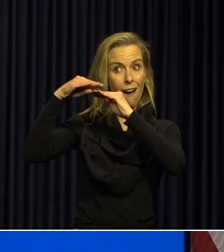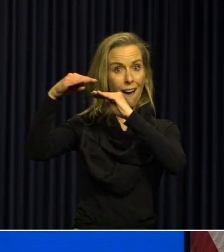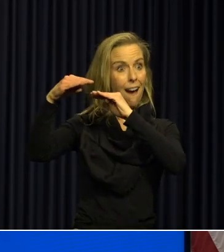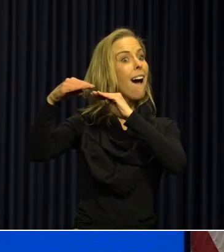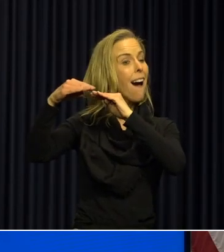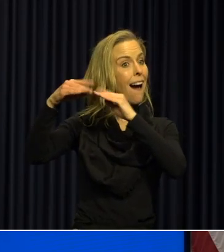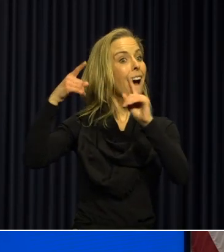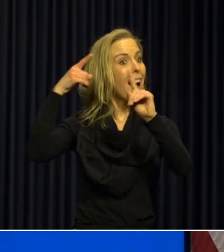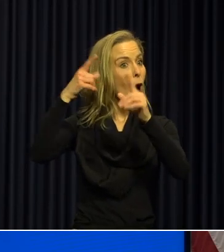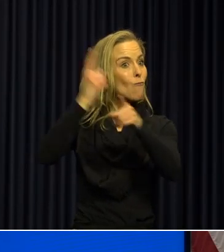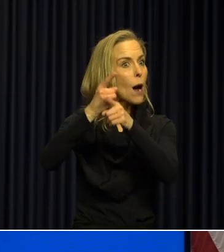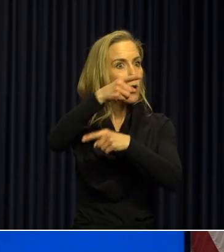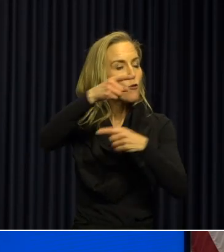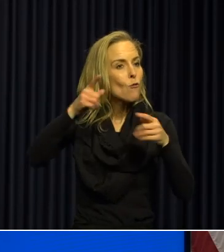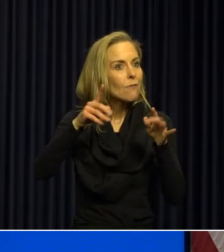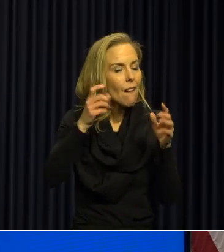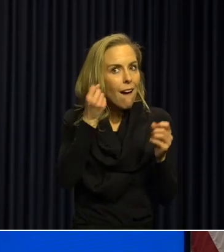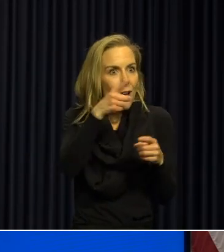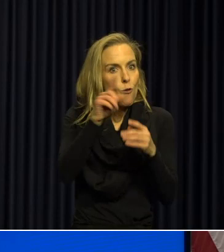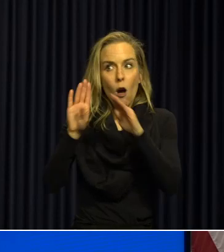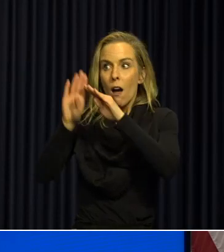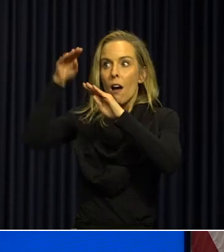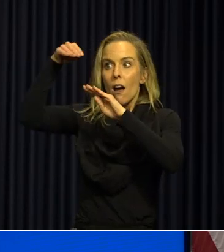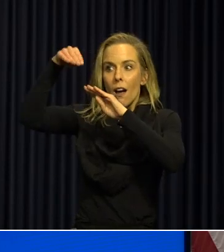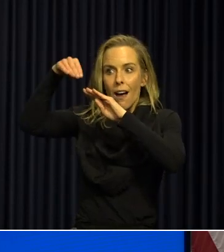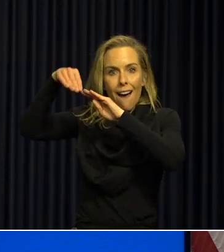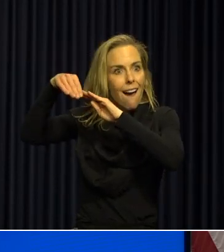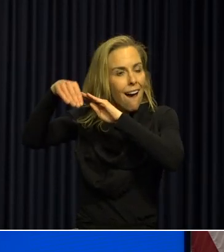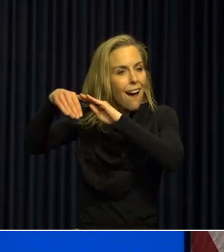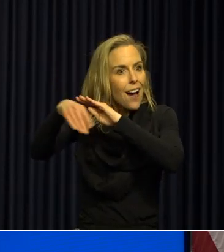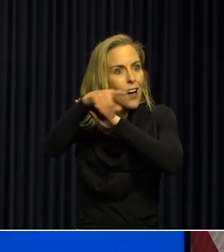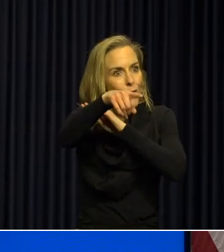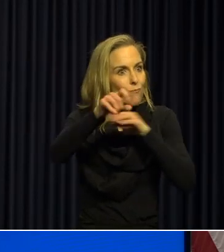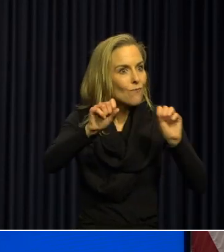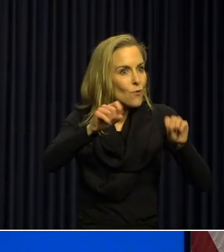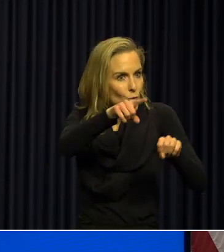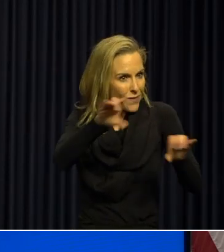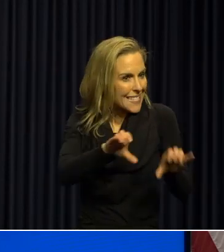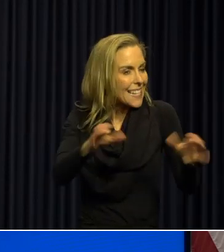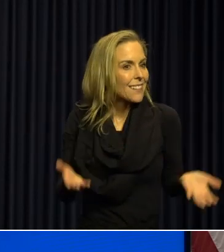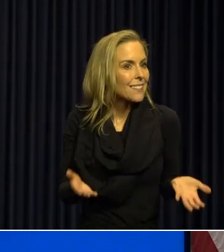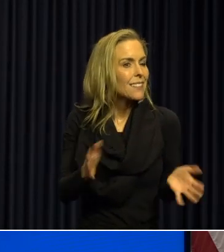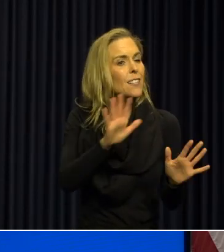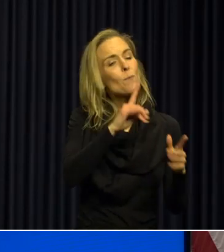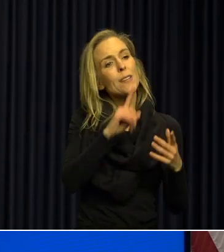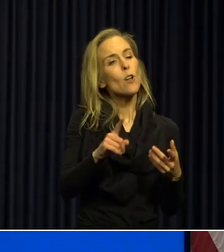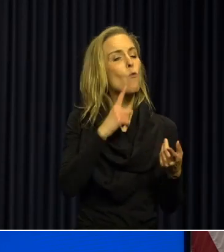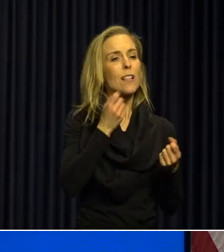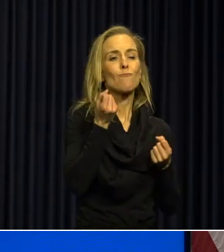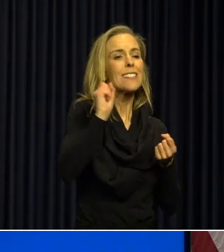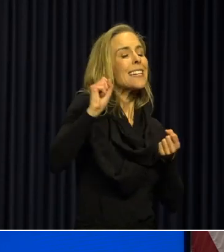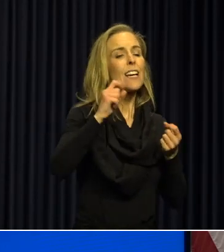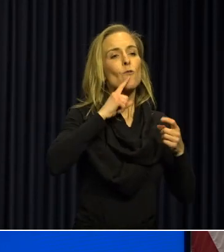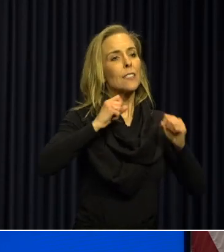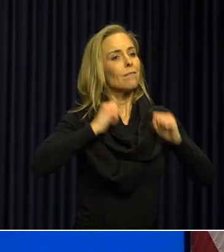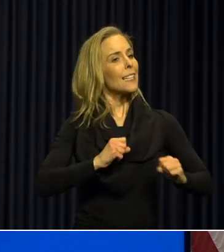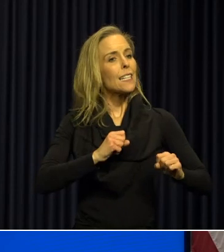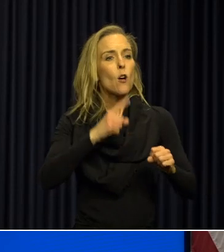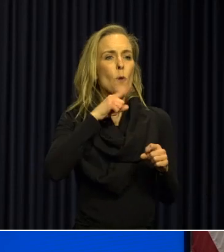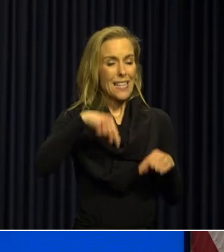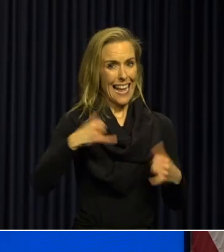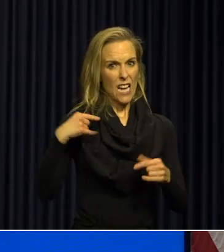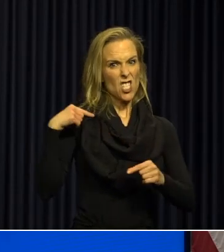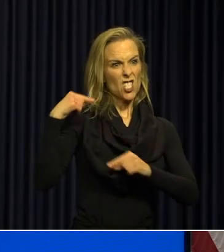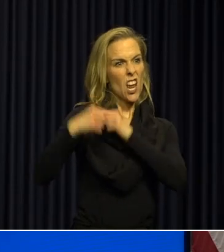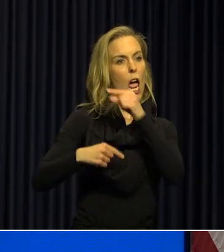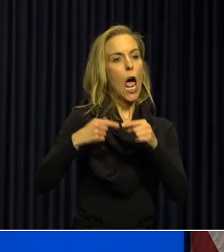going to be a new verb that you created based on your work. Let's be resilient. Let's not be the generation that